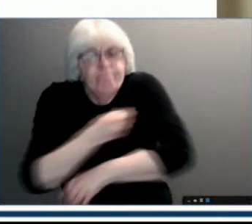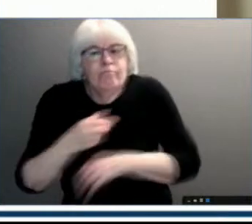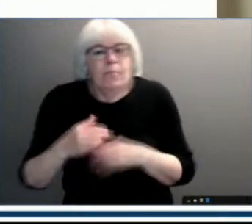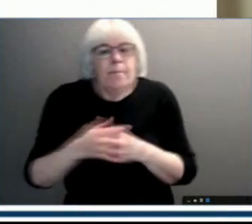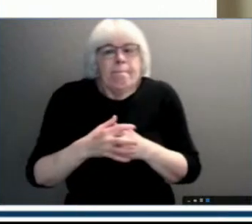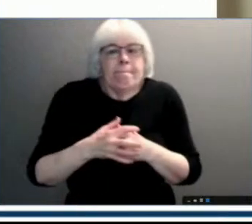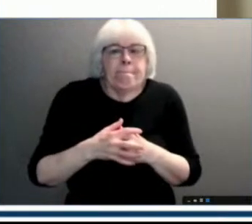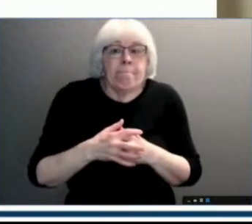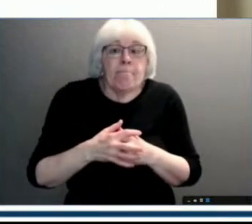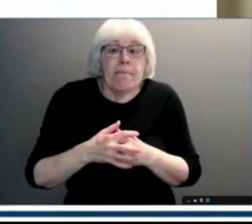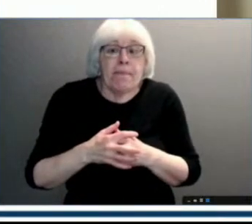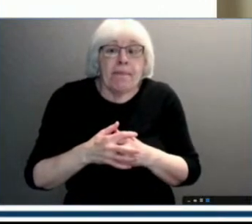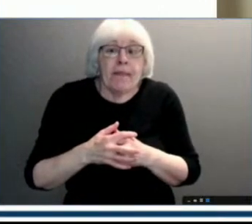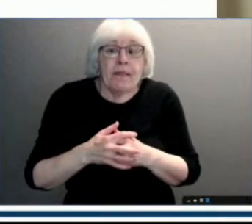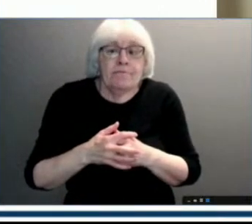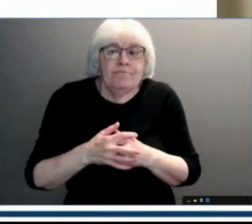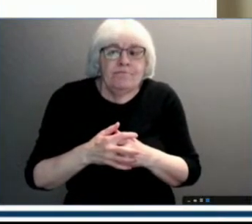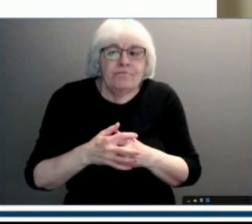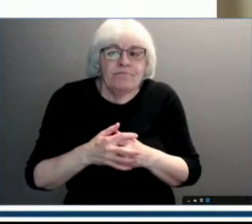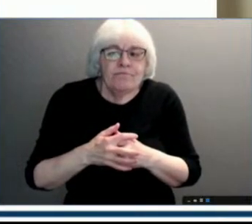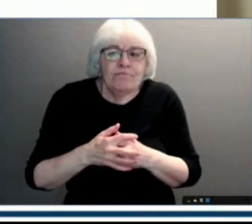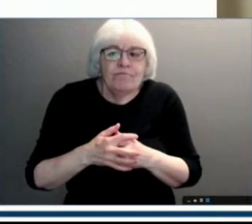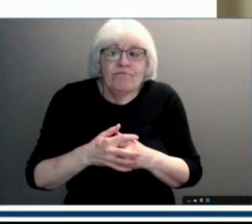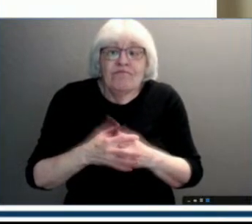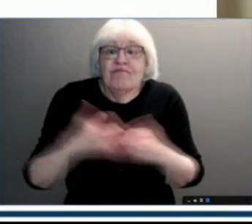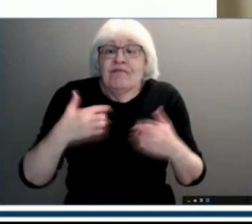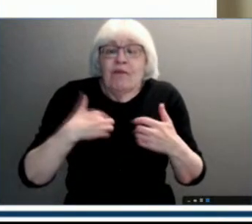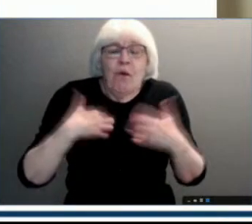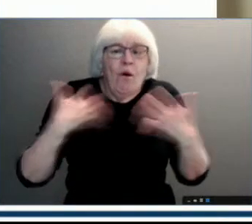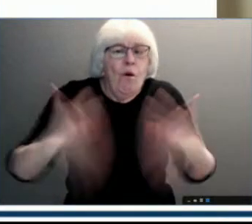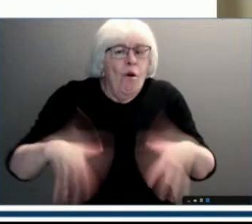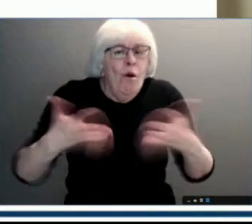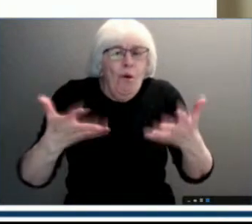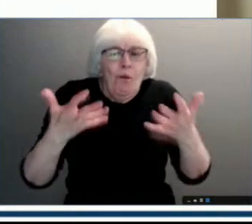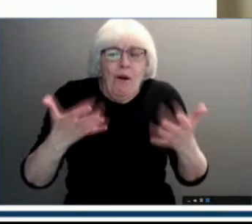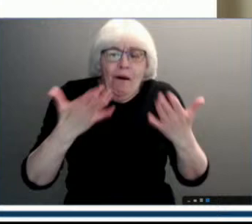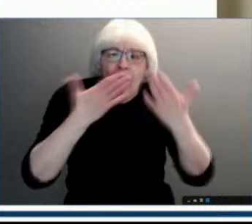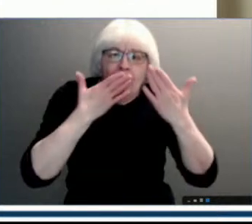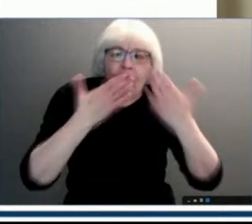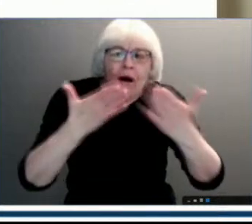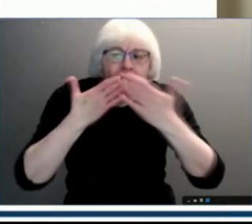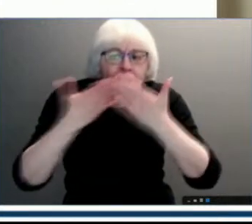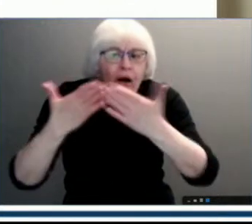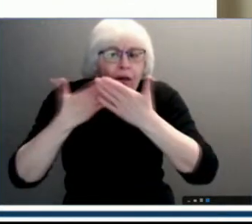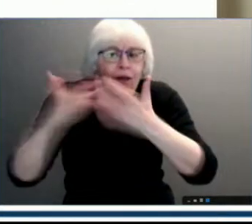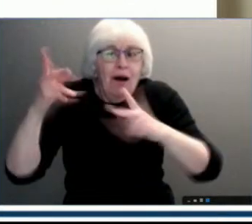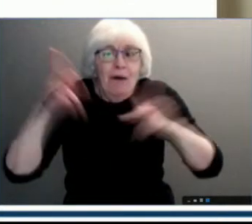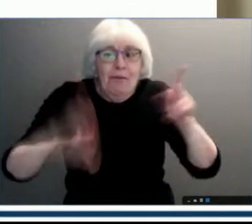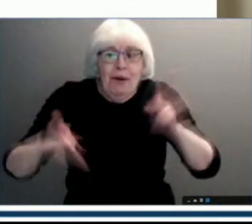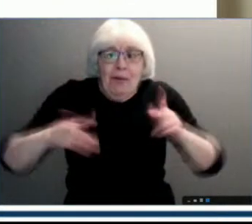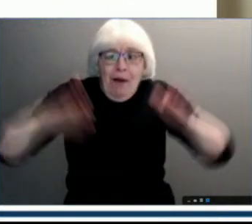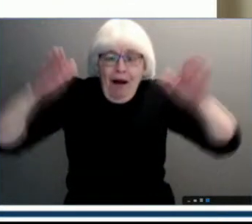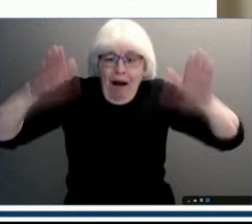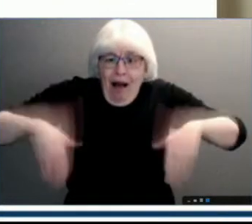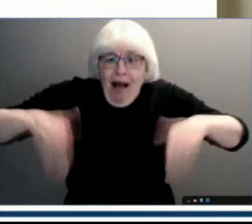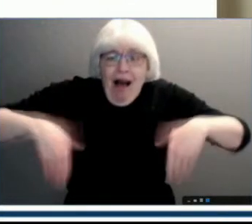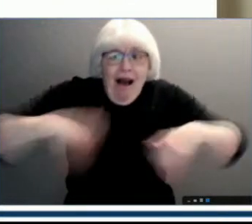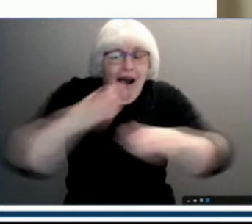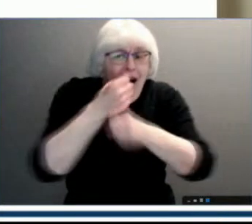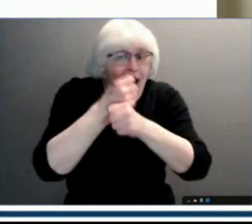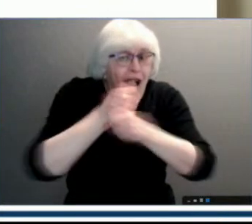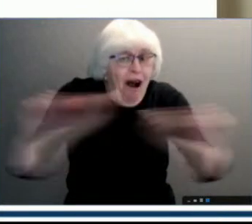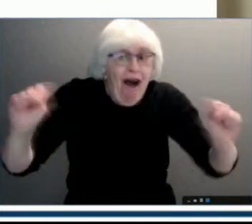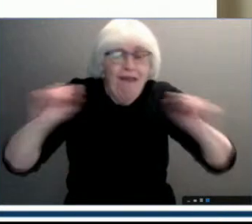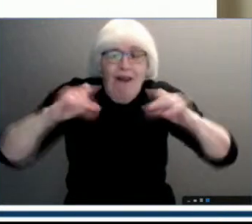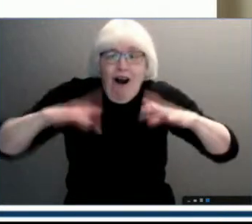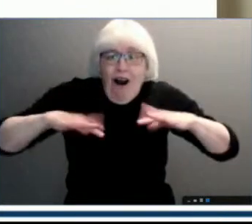to tip my hat to the many Nova Scotians who did not get time off this holiday season, including Dr. Strang and